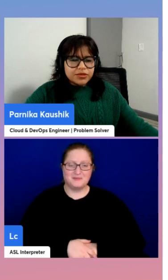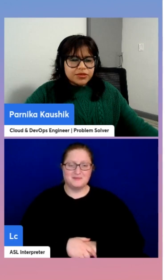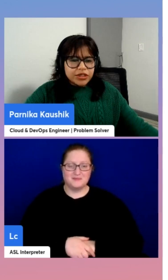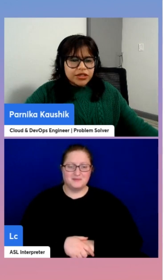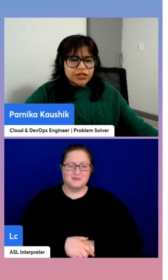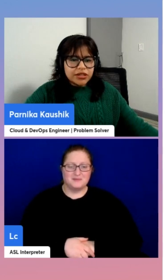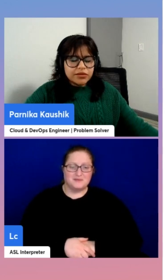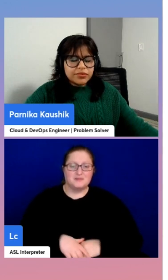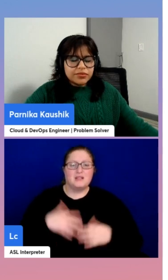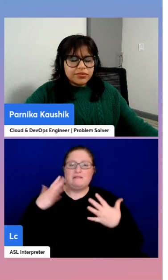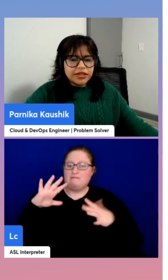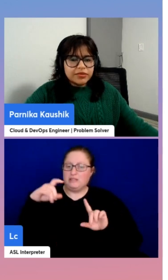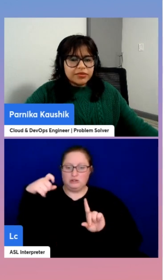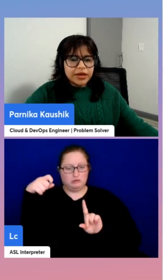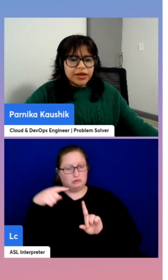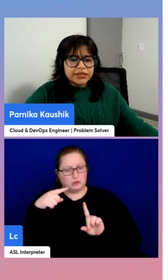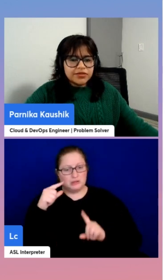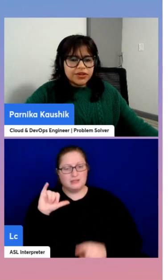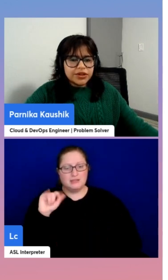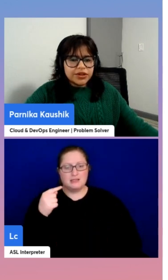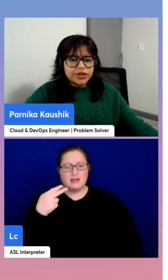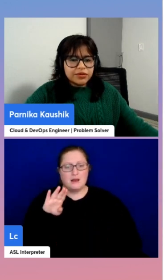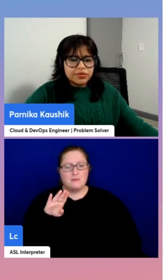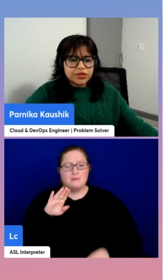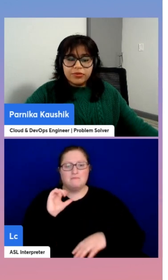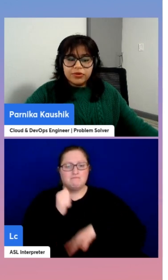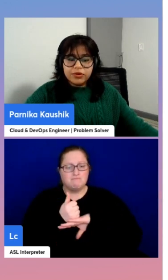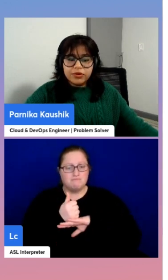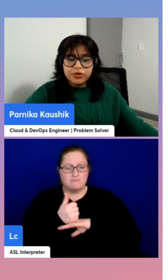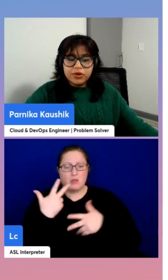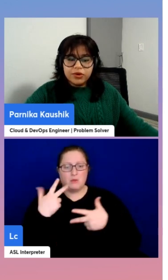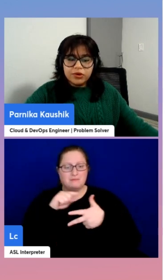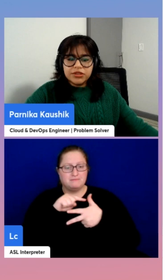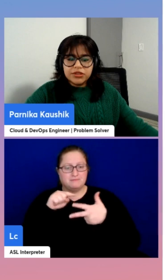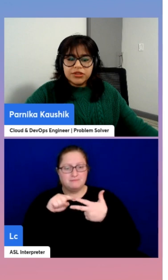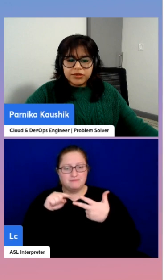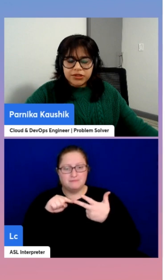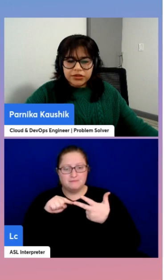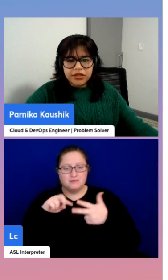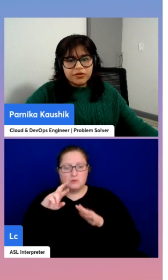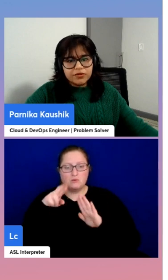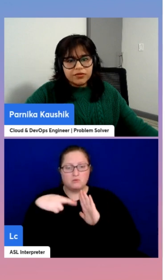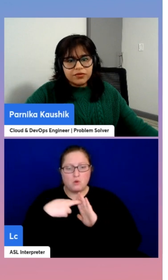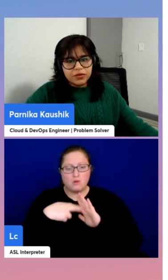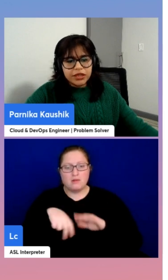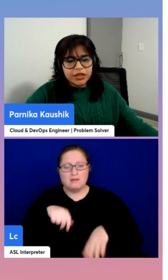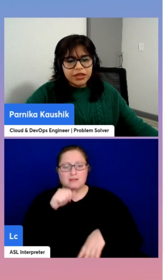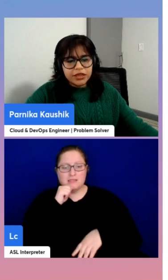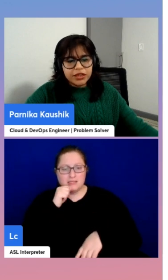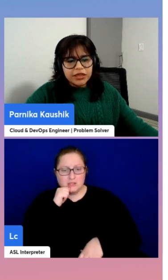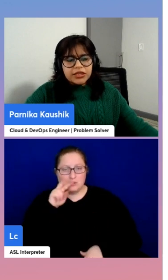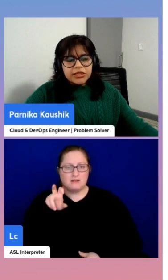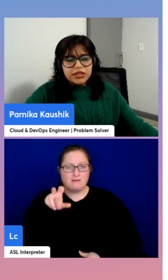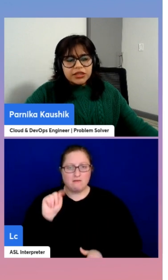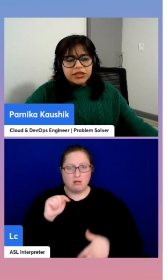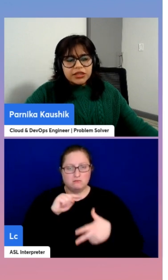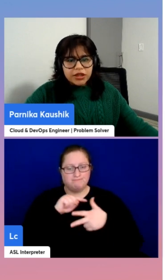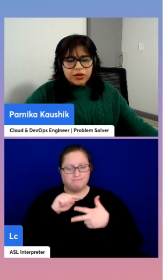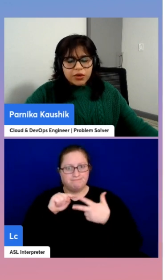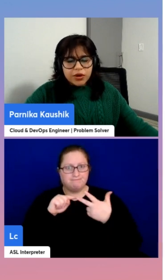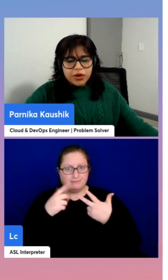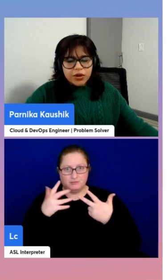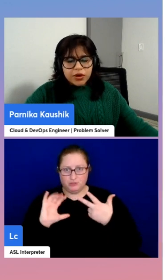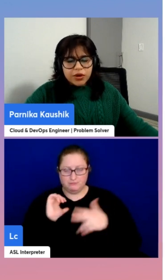been triggered. The GitHub admin setup has these 3 variables called app role ID, app role secret ID, and the Vault URL. These